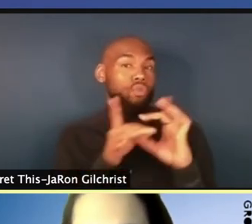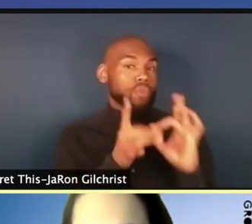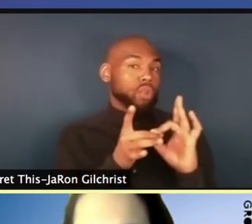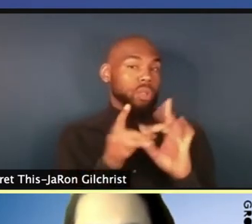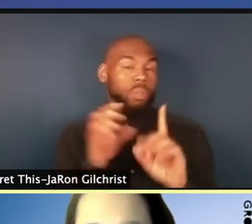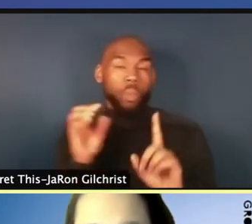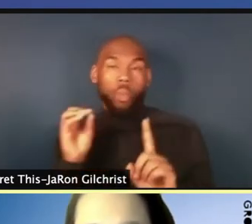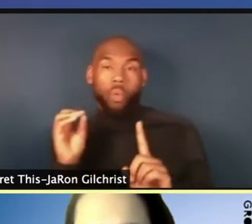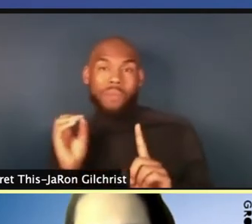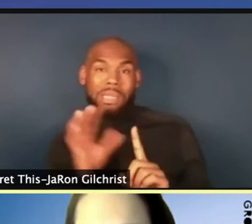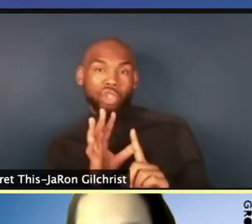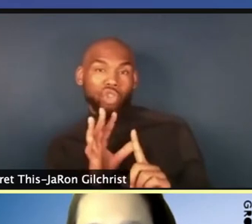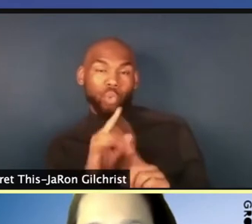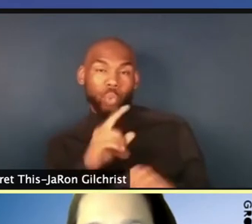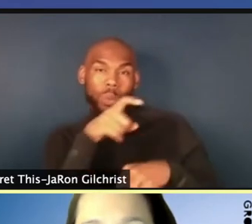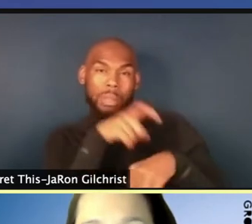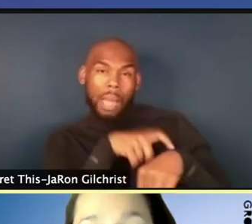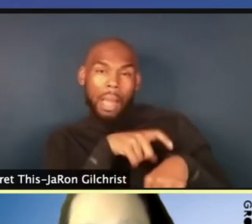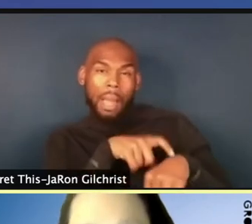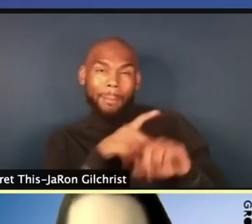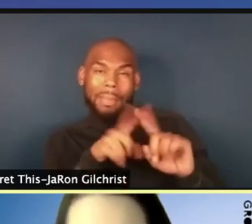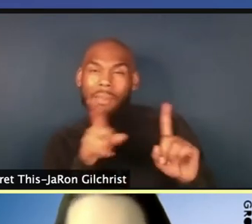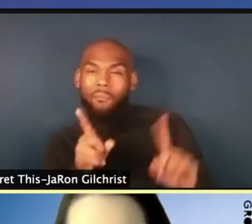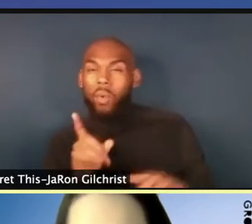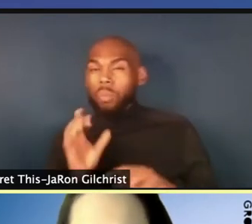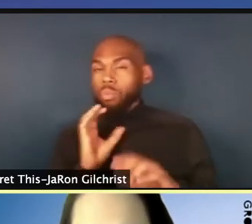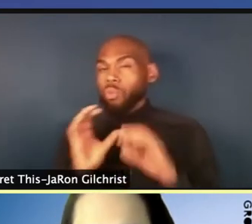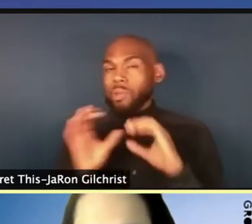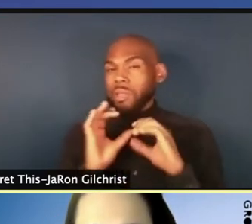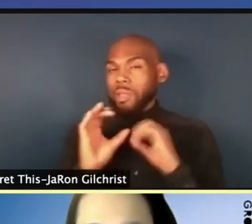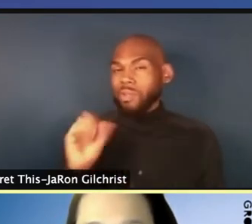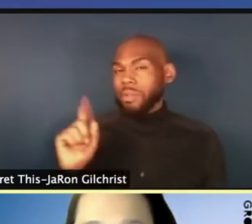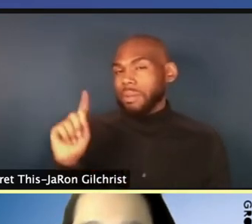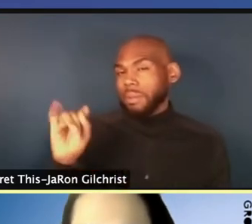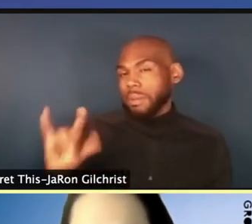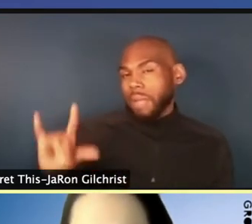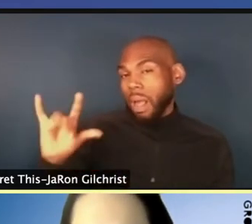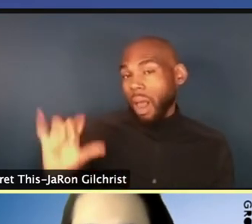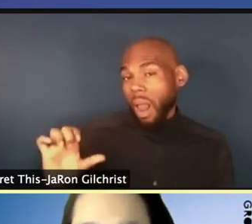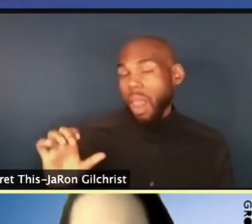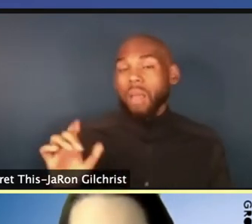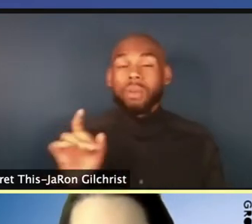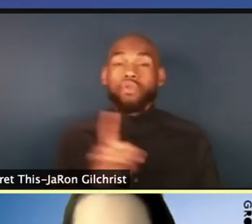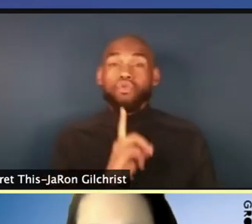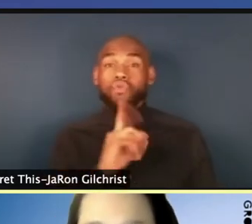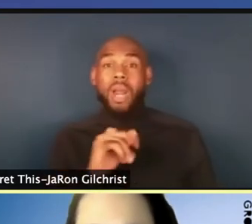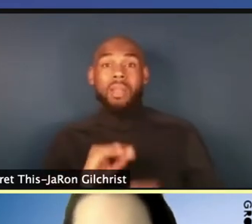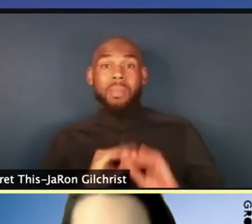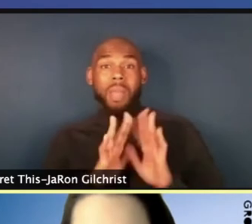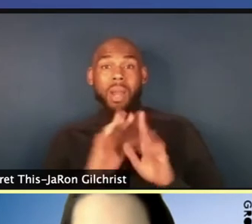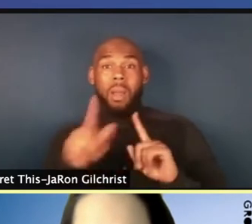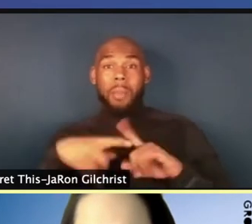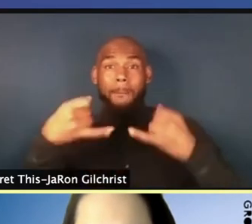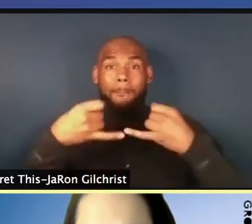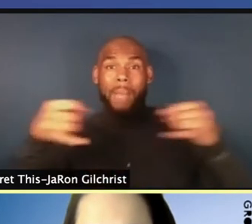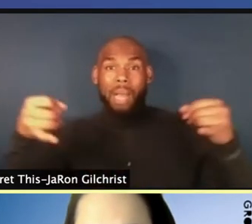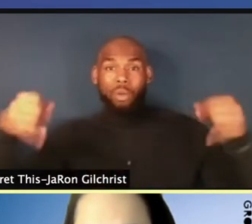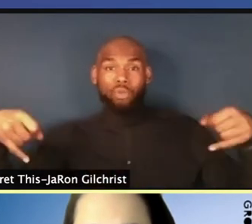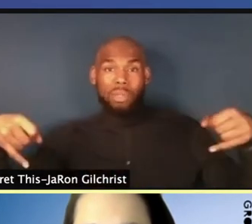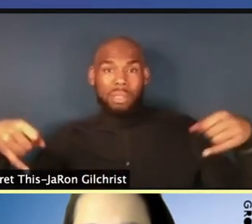and a different relationship and orientation to communication, and being really clear about boundaries and expectations.